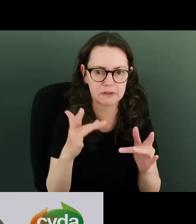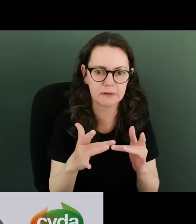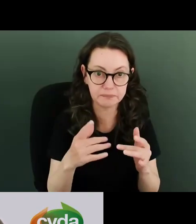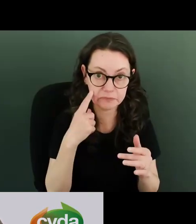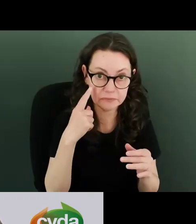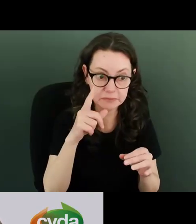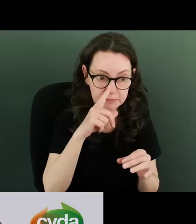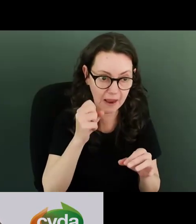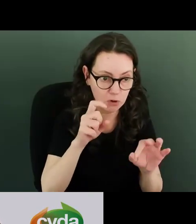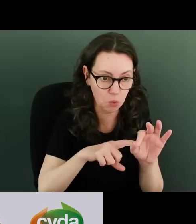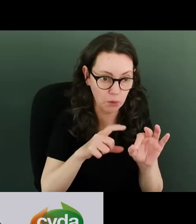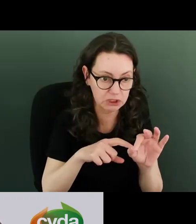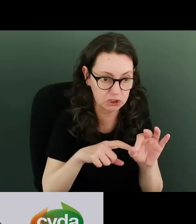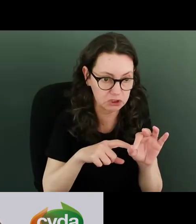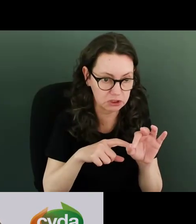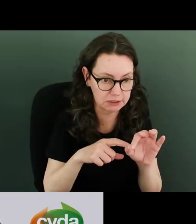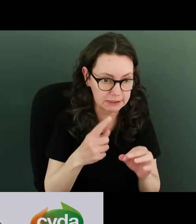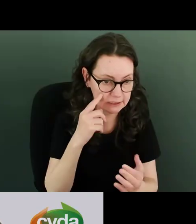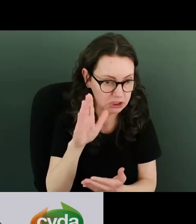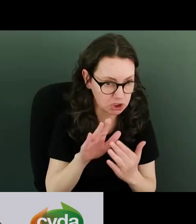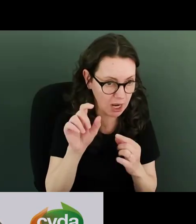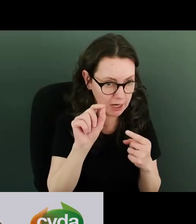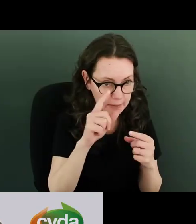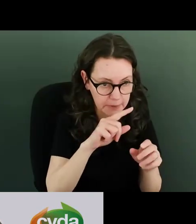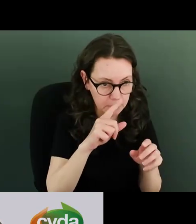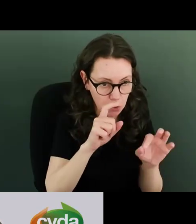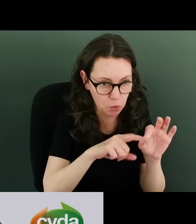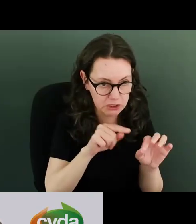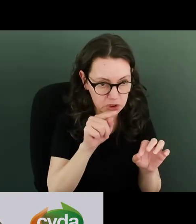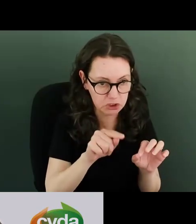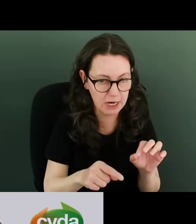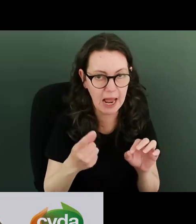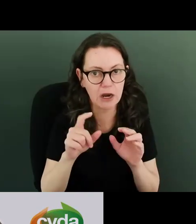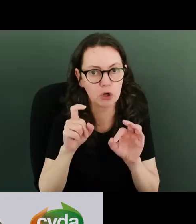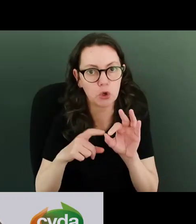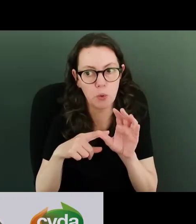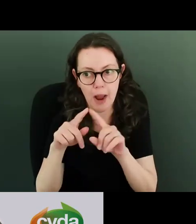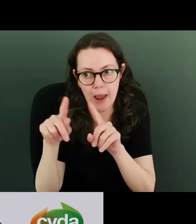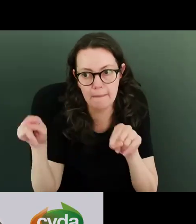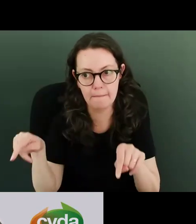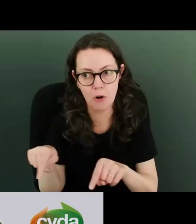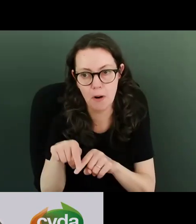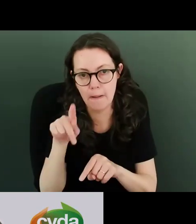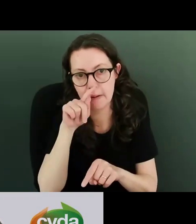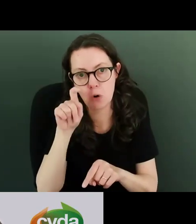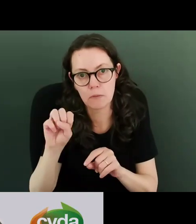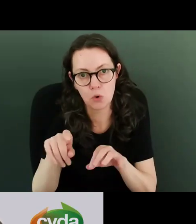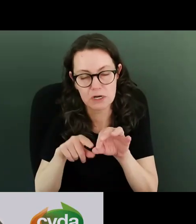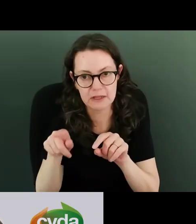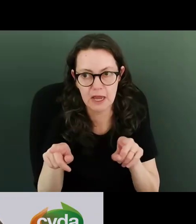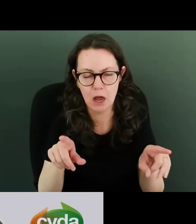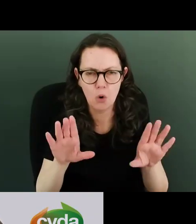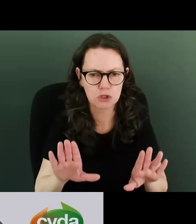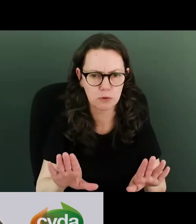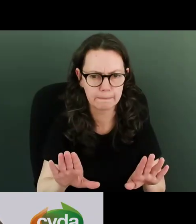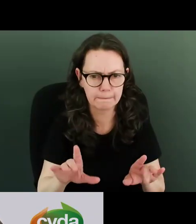questions already coming through in the chat and also in the Q&A function. I'm just going to stop